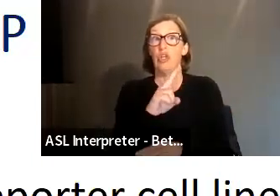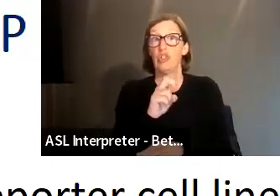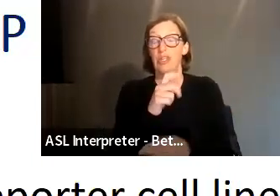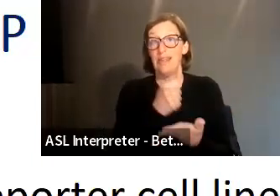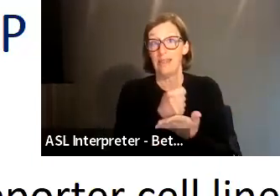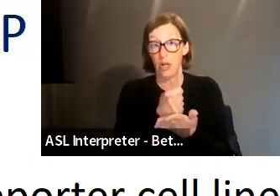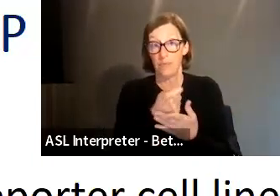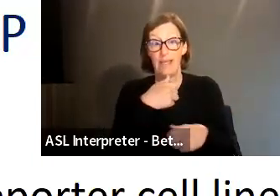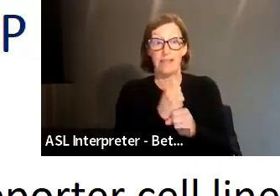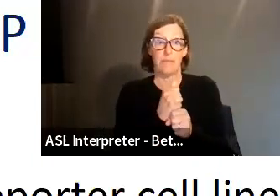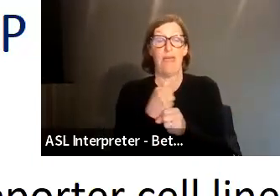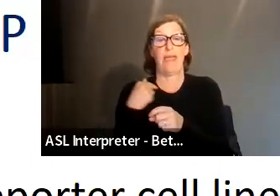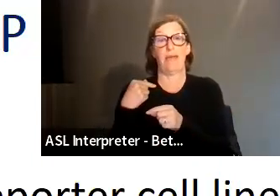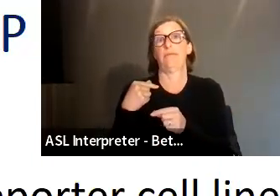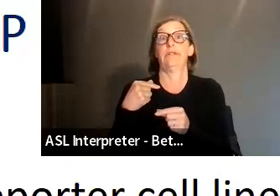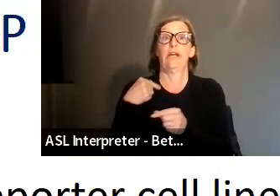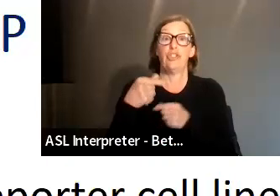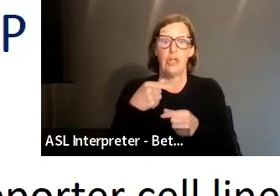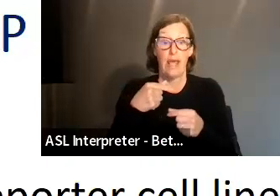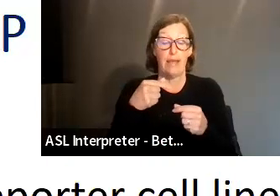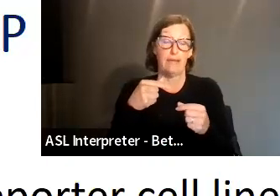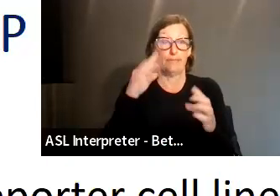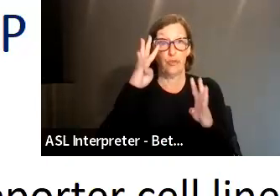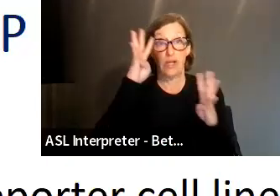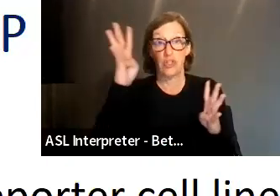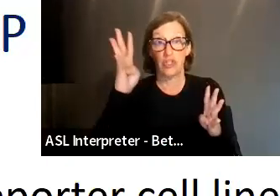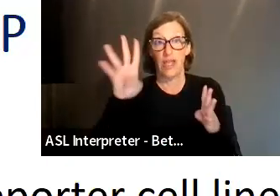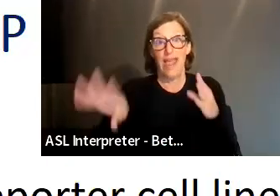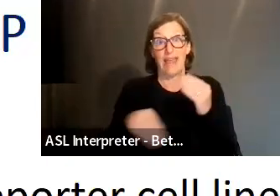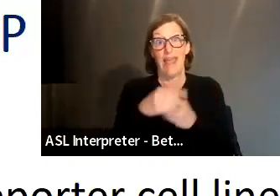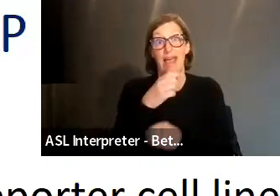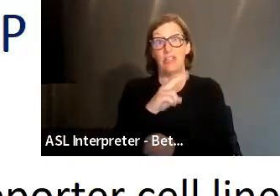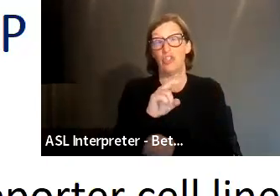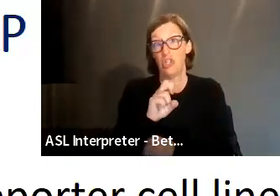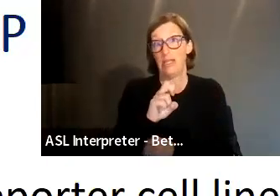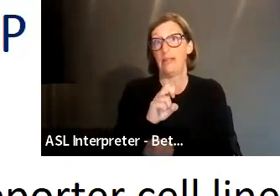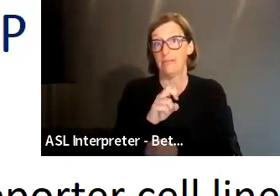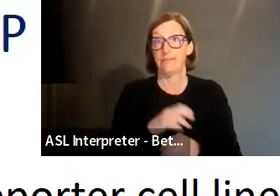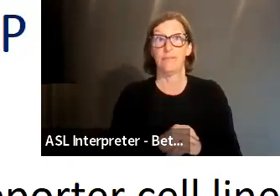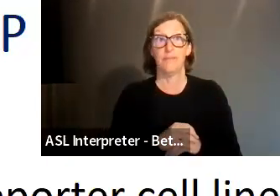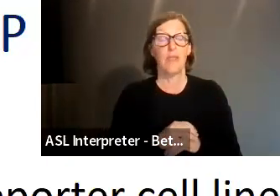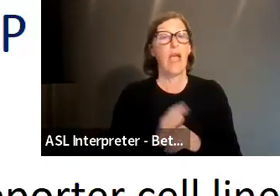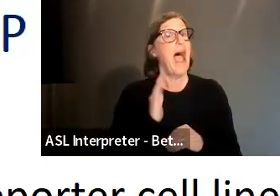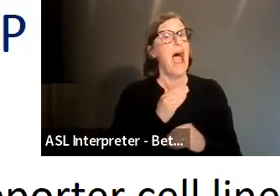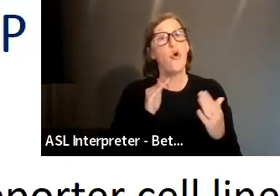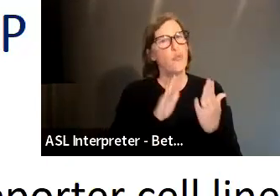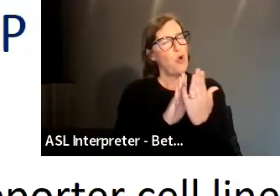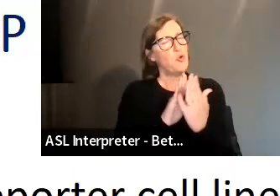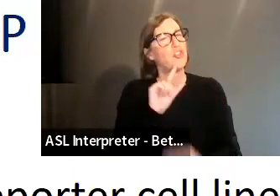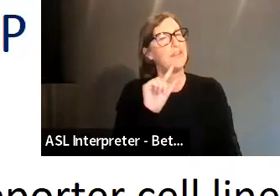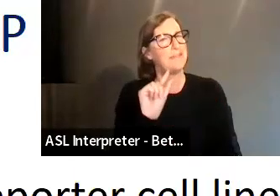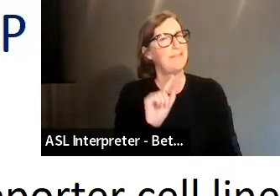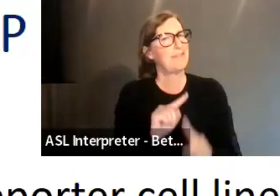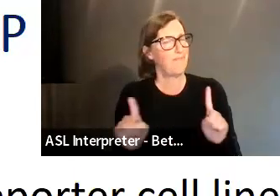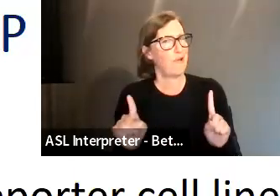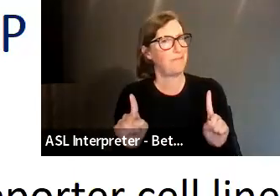genetic construct and add the gene from outside using a virus or other ways. But our approach is a little different,